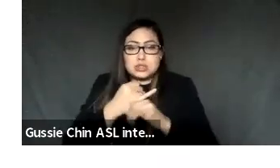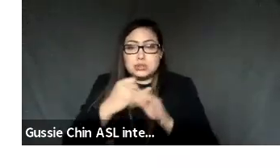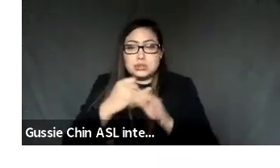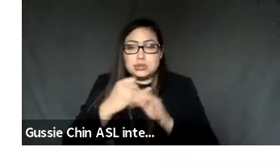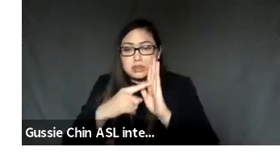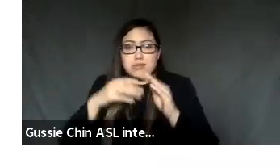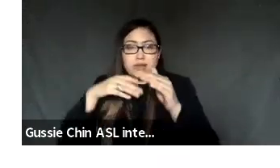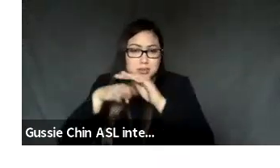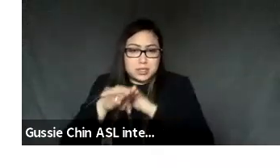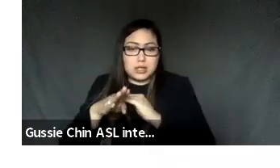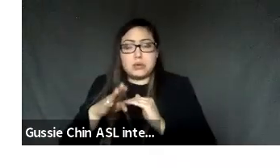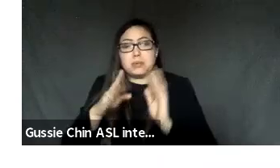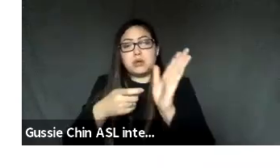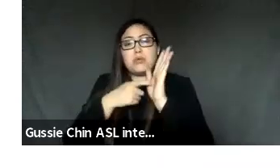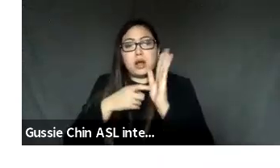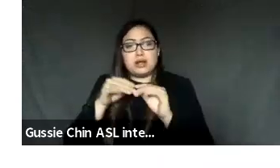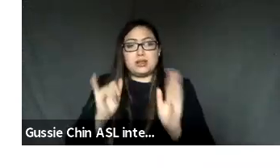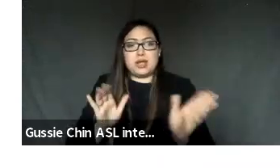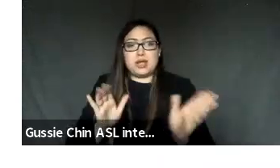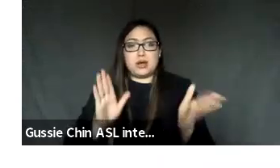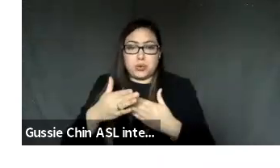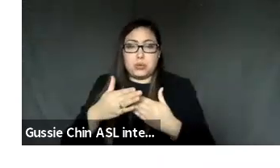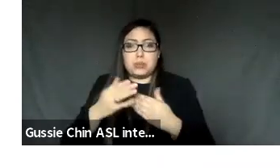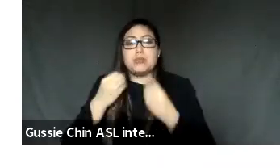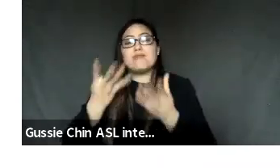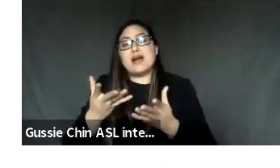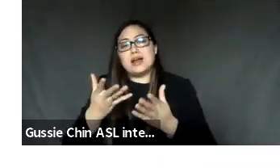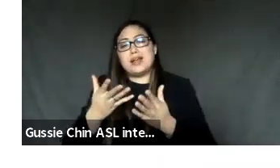clearances or mobility features. Correct.